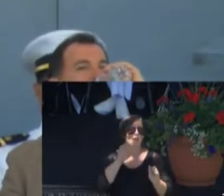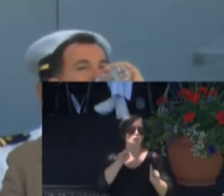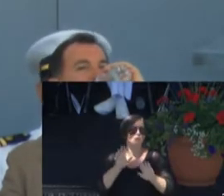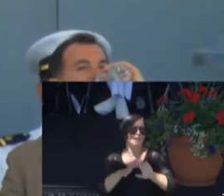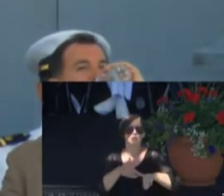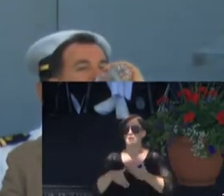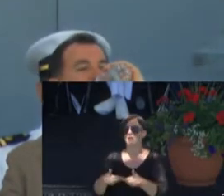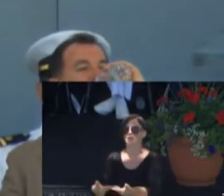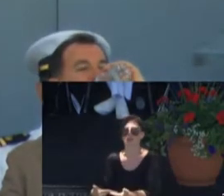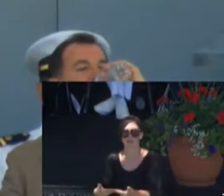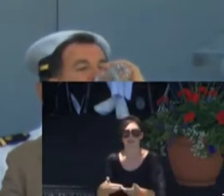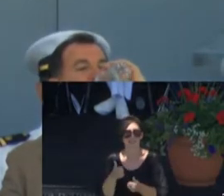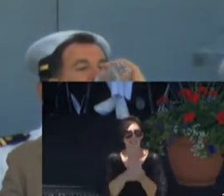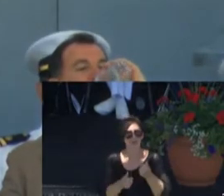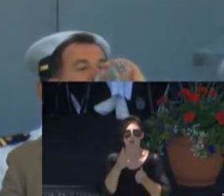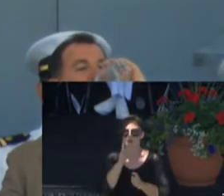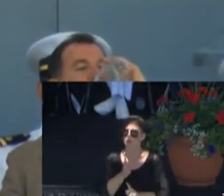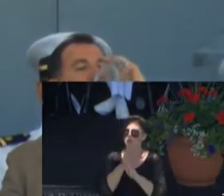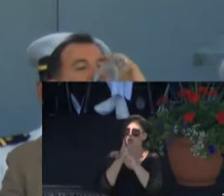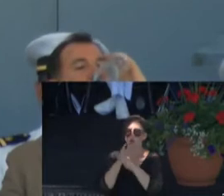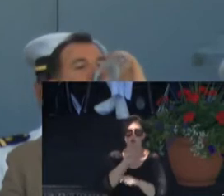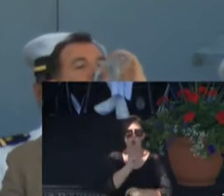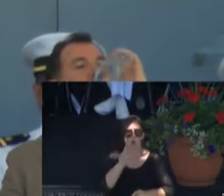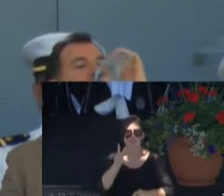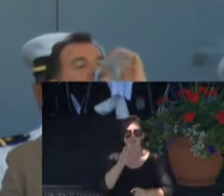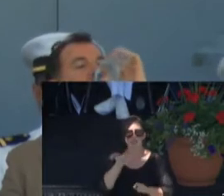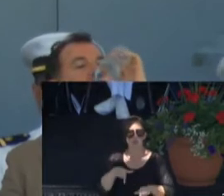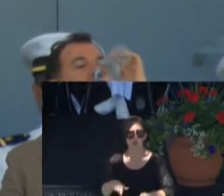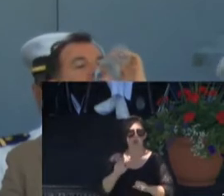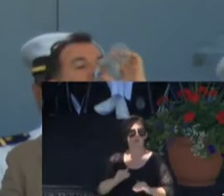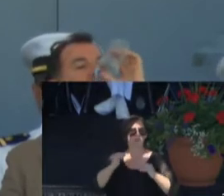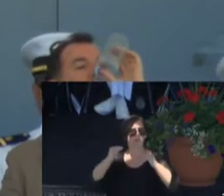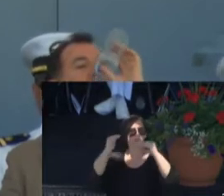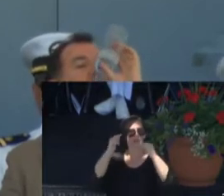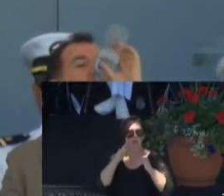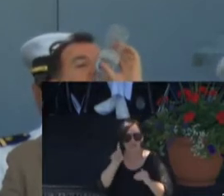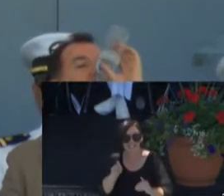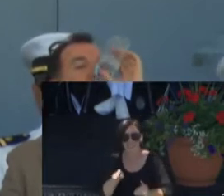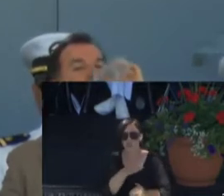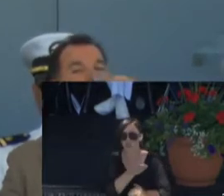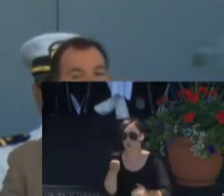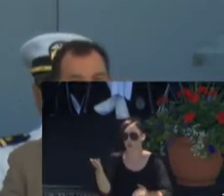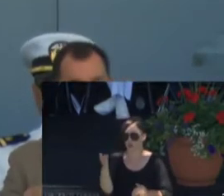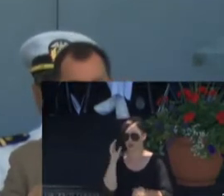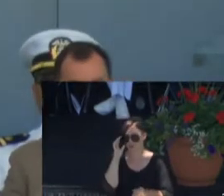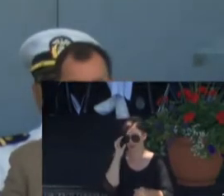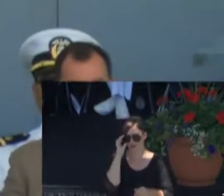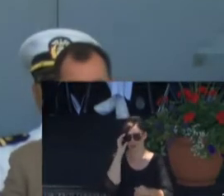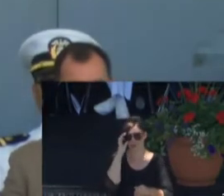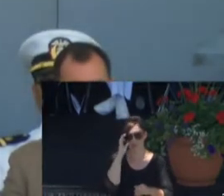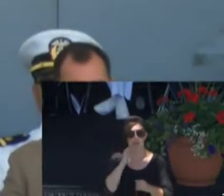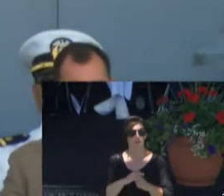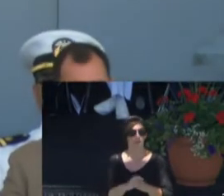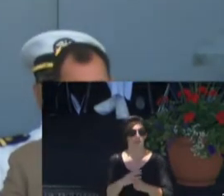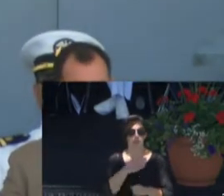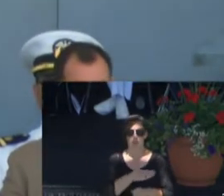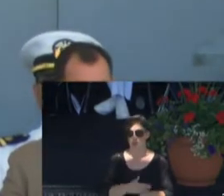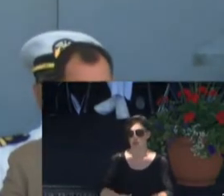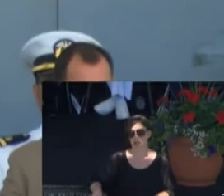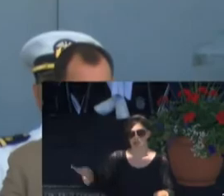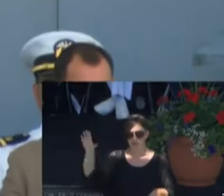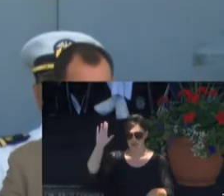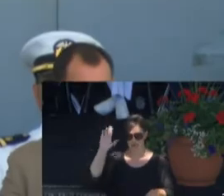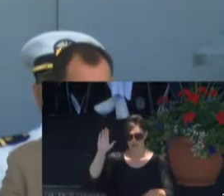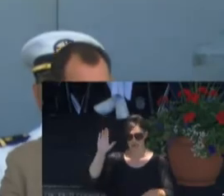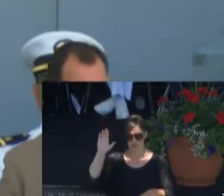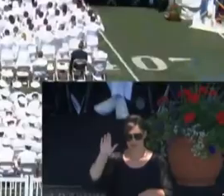each one of you, a goal of making 06 in the Strategic Sea Lift Officer Program. You can do it, and we need you. Okay? Having said that, please raise your right hand and repeat